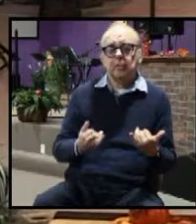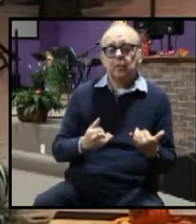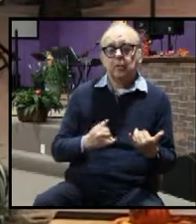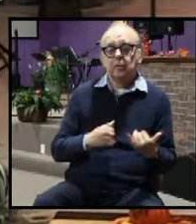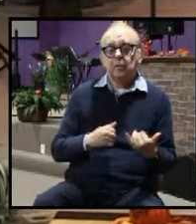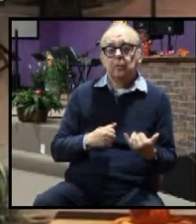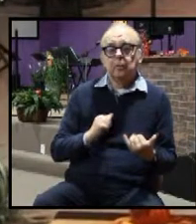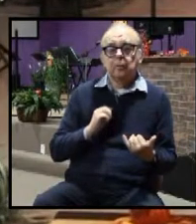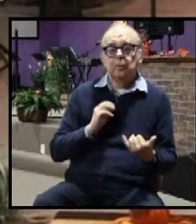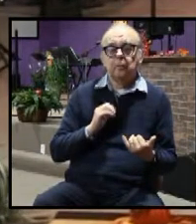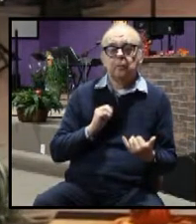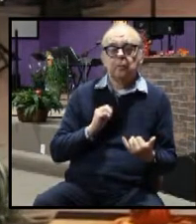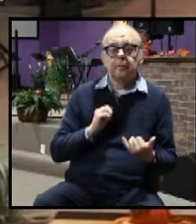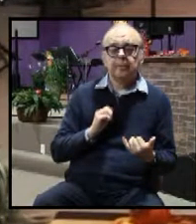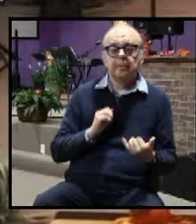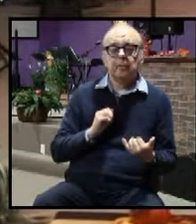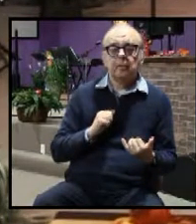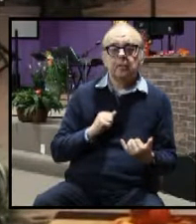would anybody